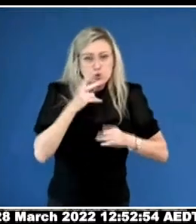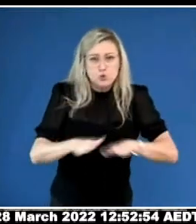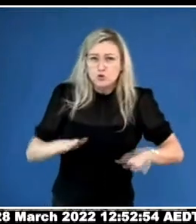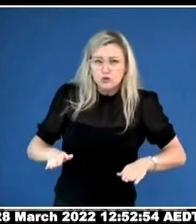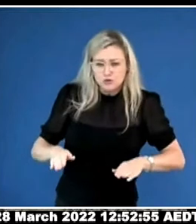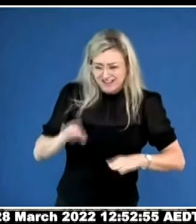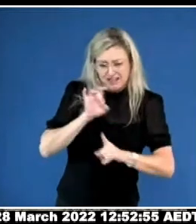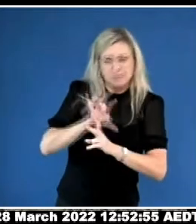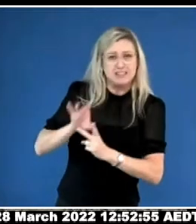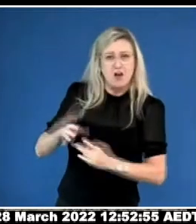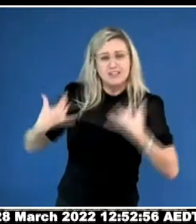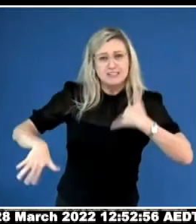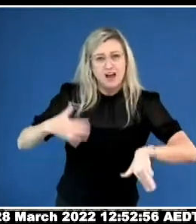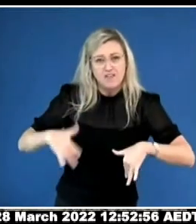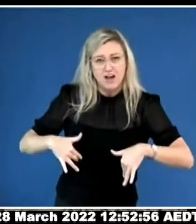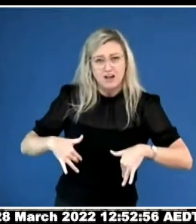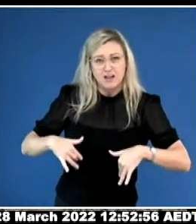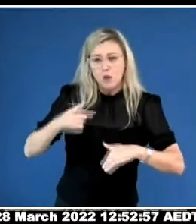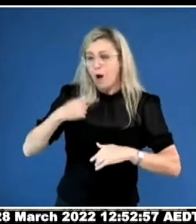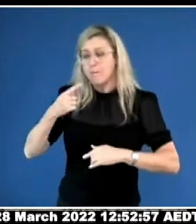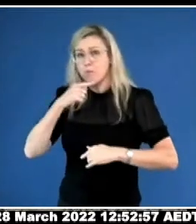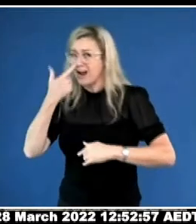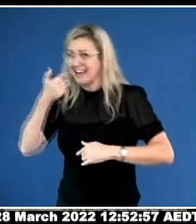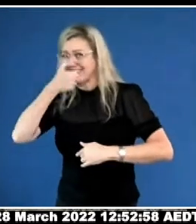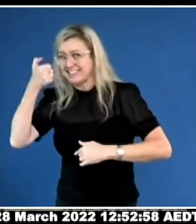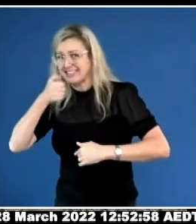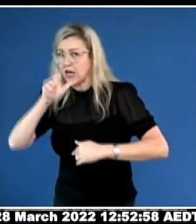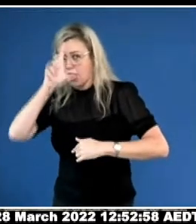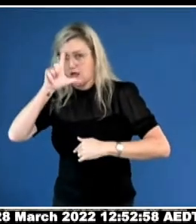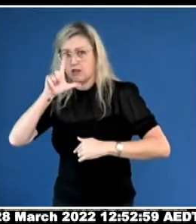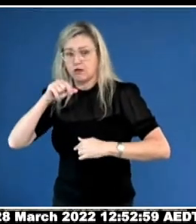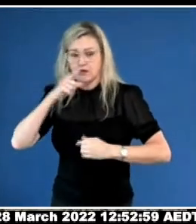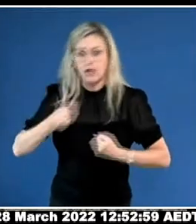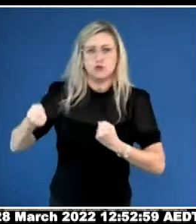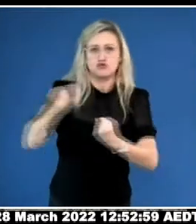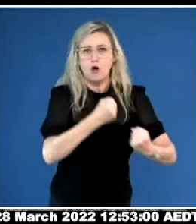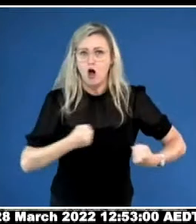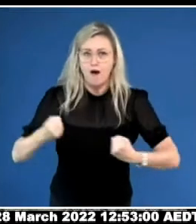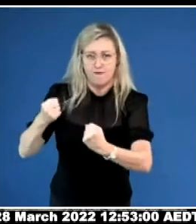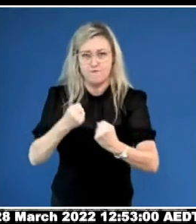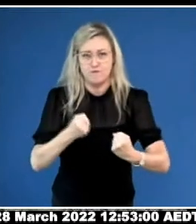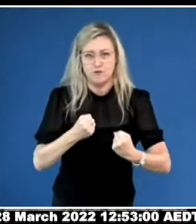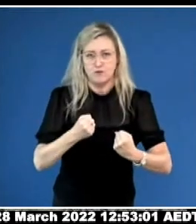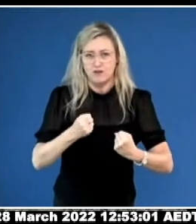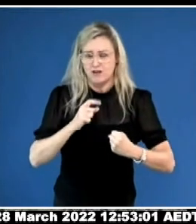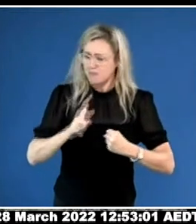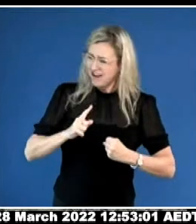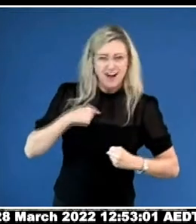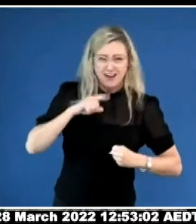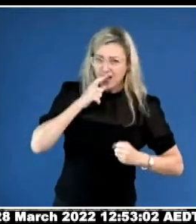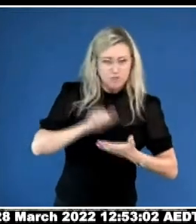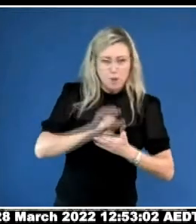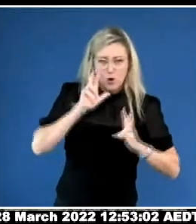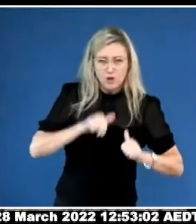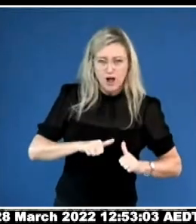happened, was doing all the driving for us on his L plates. And that was at that point where she said, well, I know we've got the